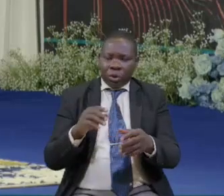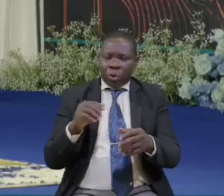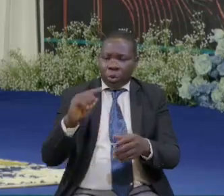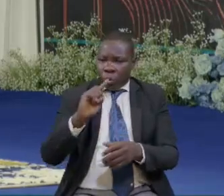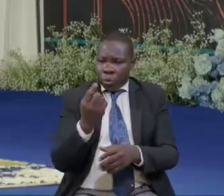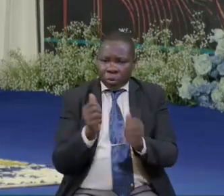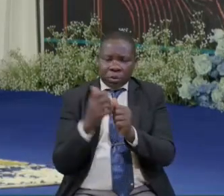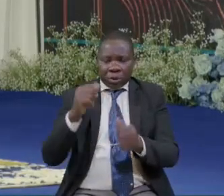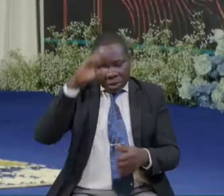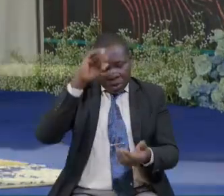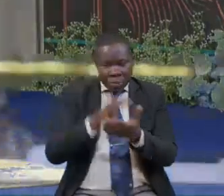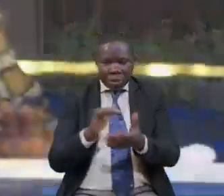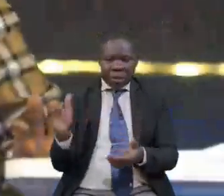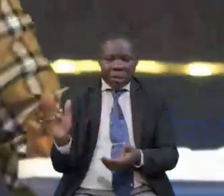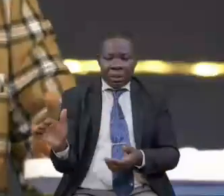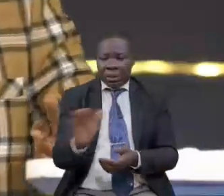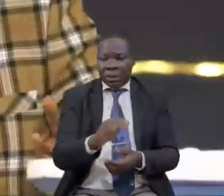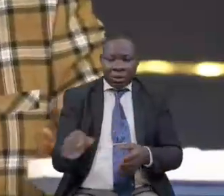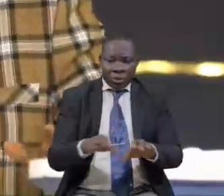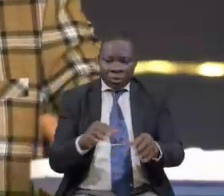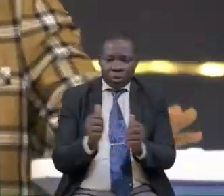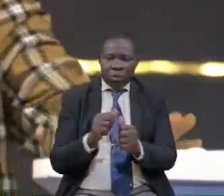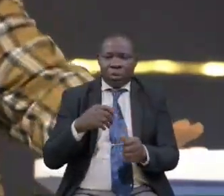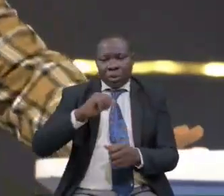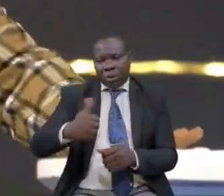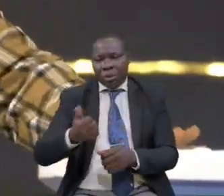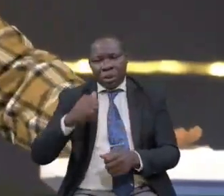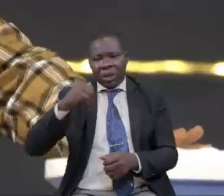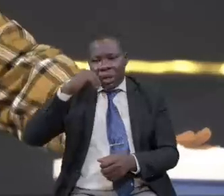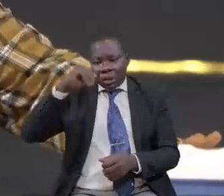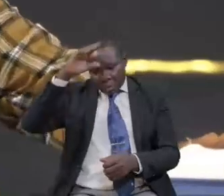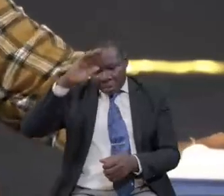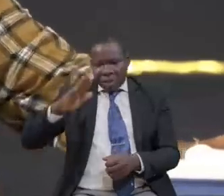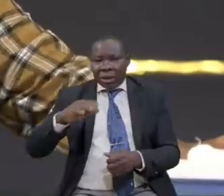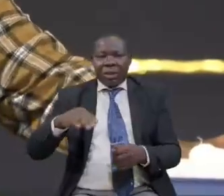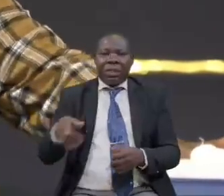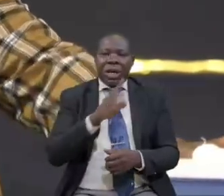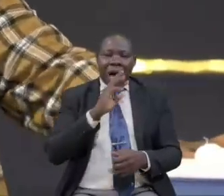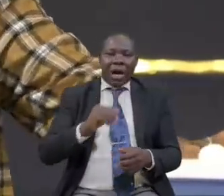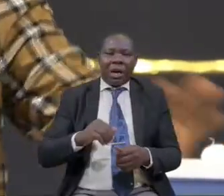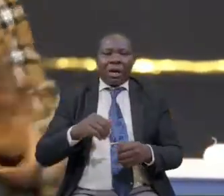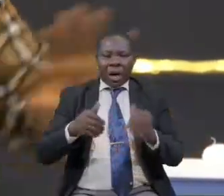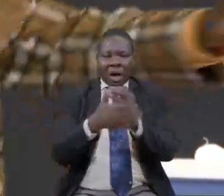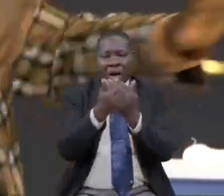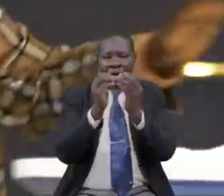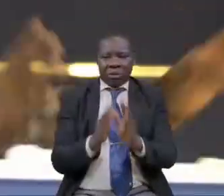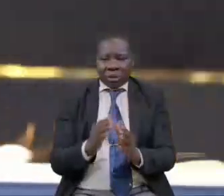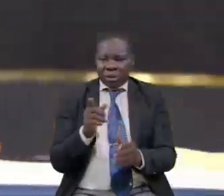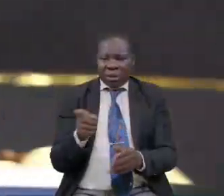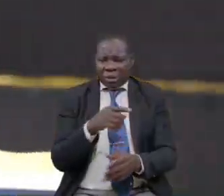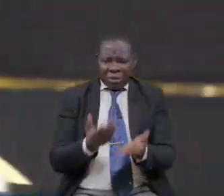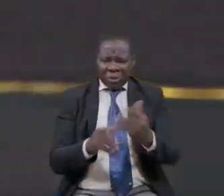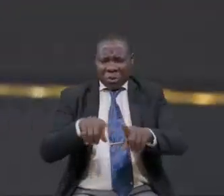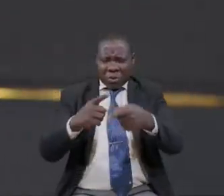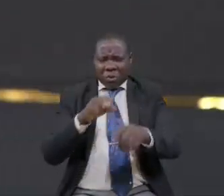with other men. Those are adulterers. They may go to church, they may come to crusade, they may do any religious thing, they belong to that and belong